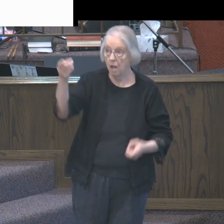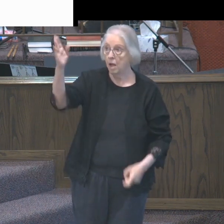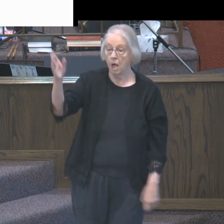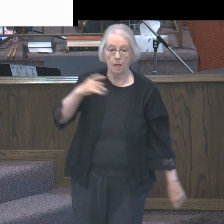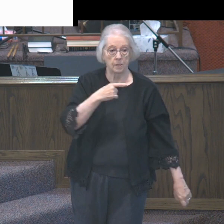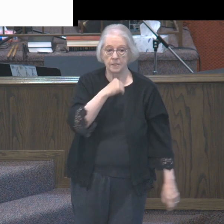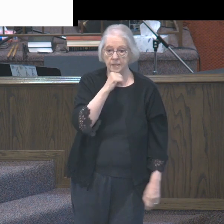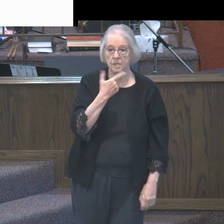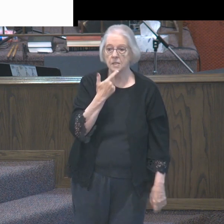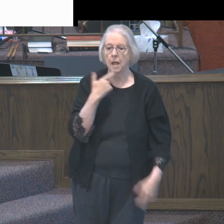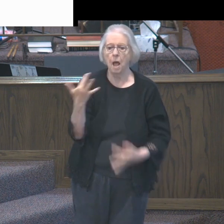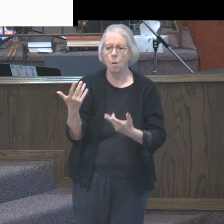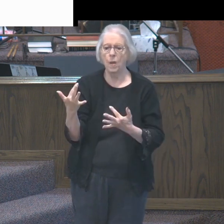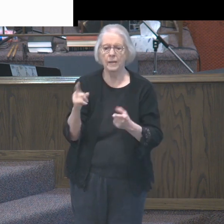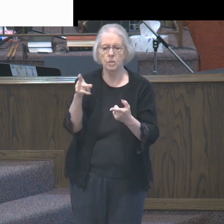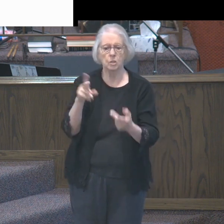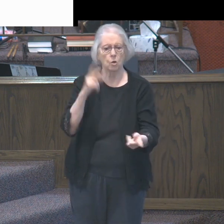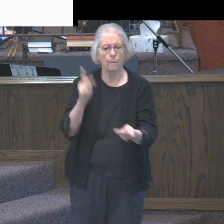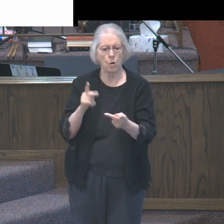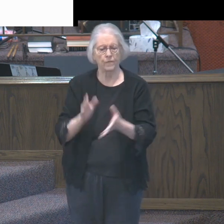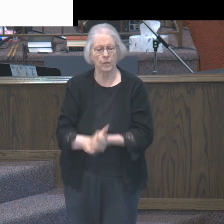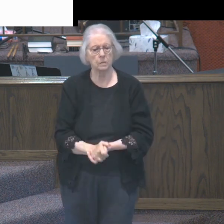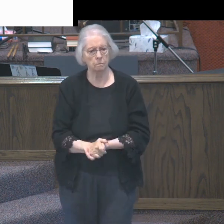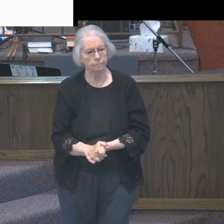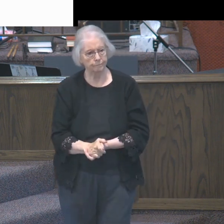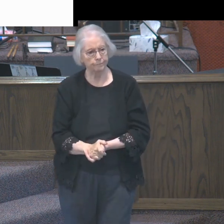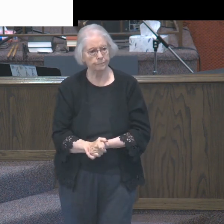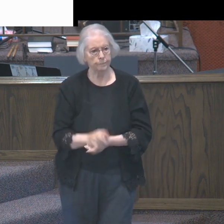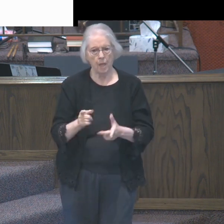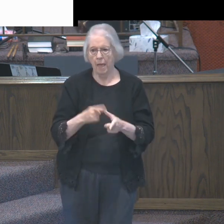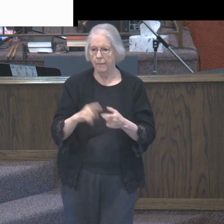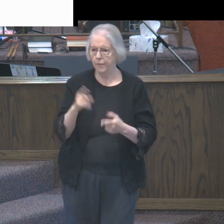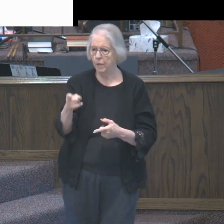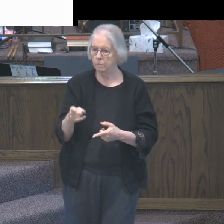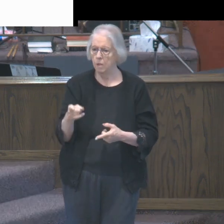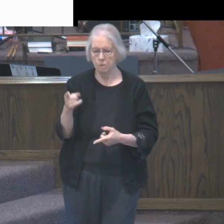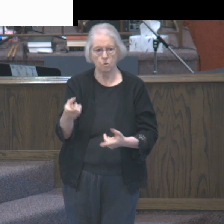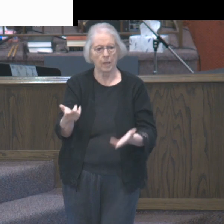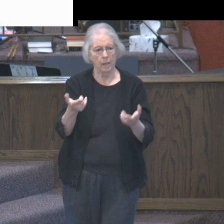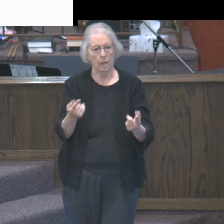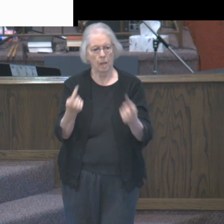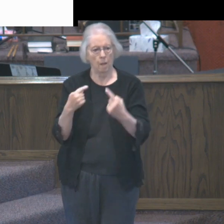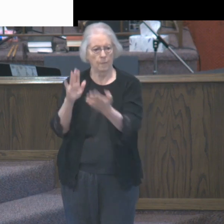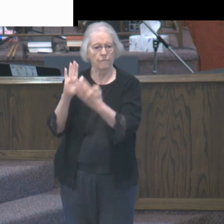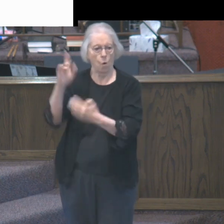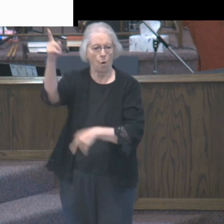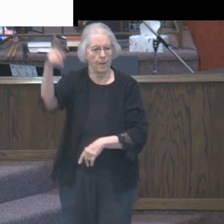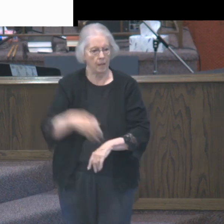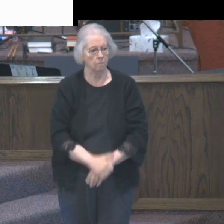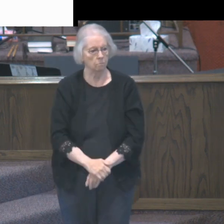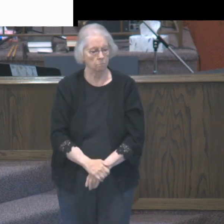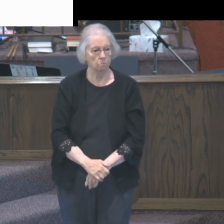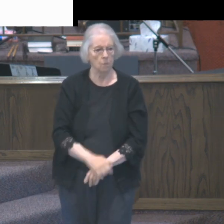us alive because he is rich in mercy. Because of his